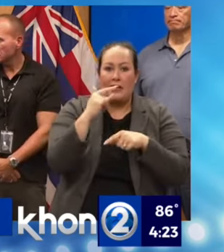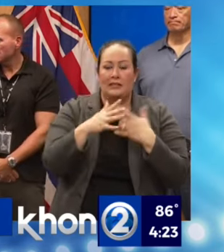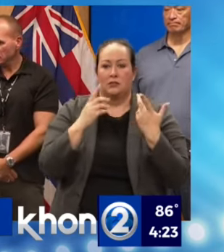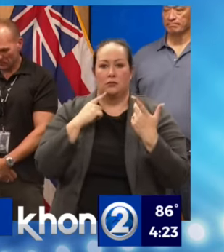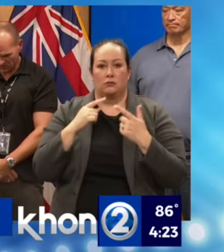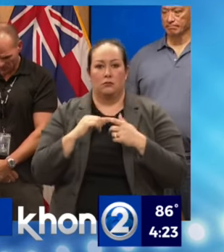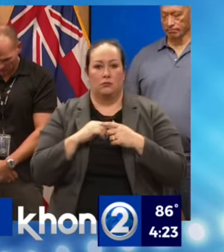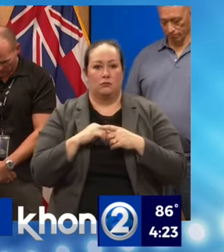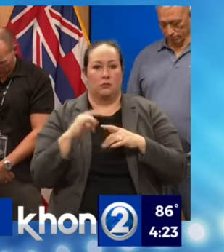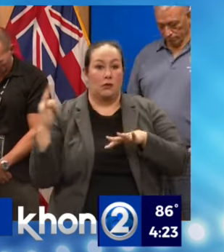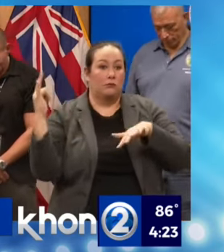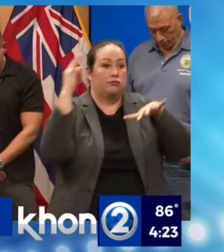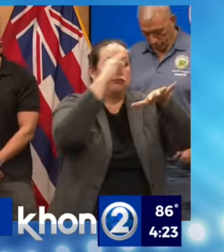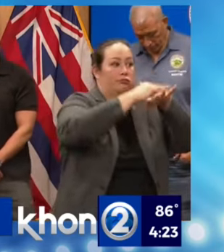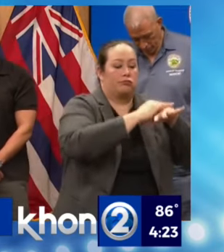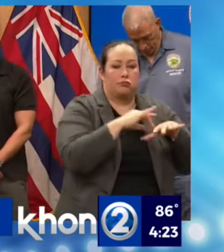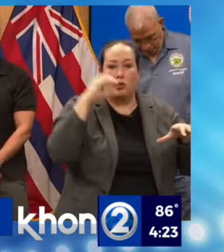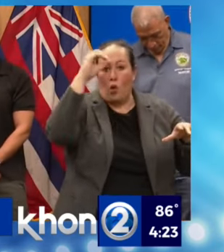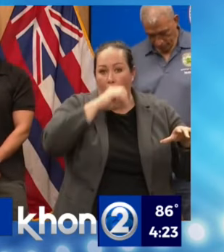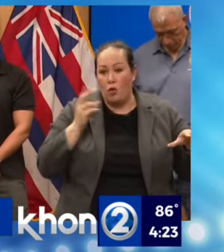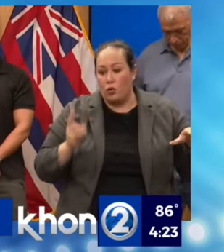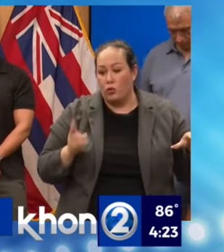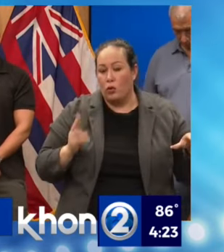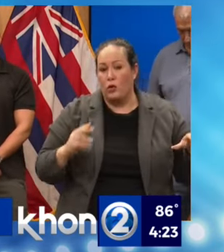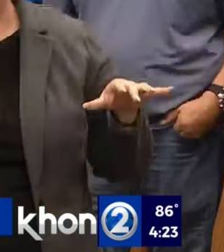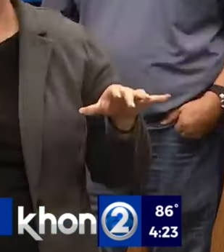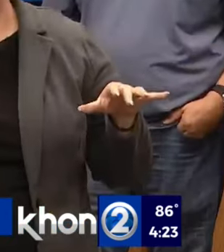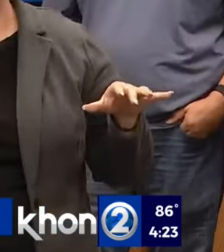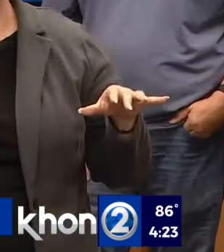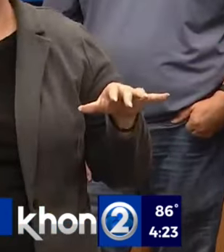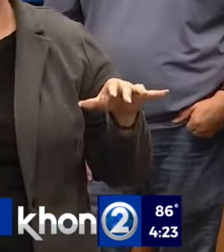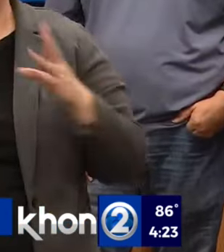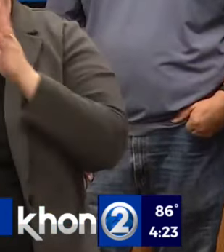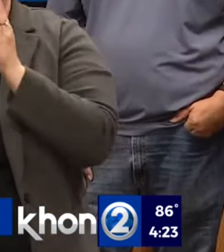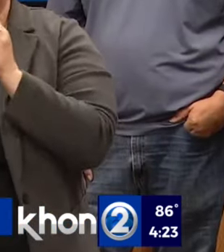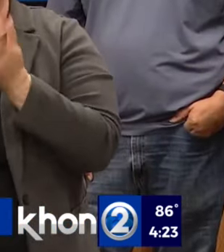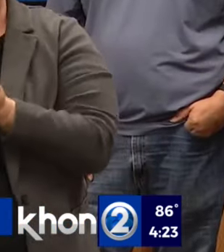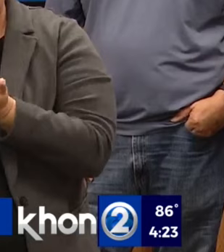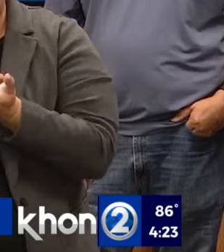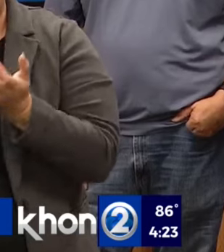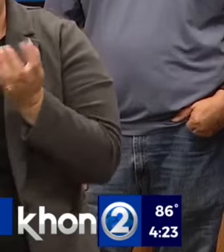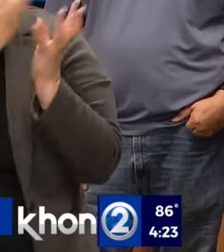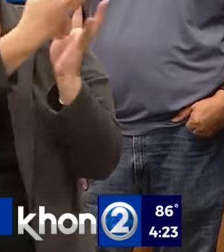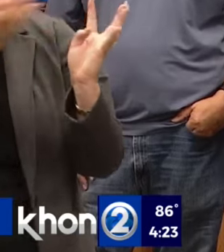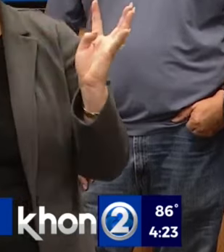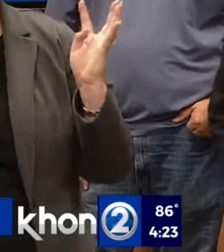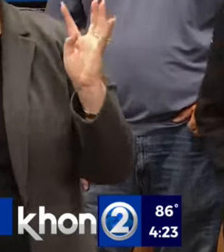convention center as was set up. But it's a profound change of landscape.